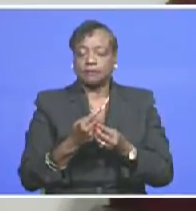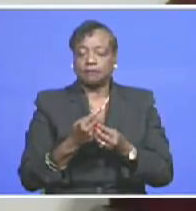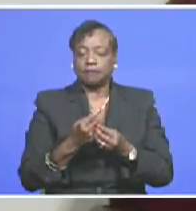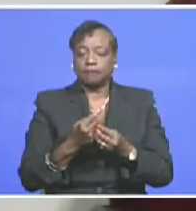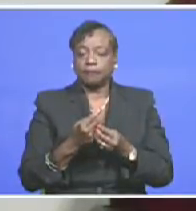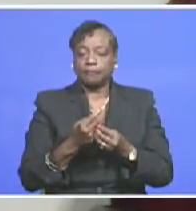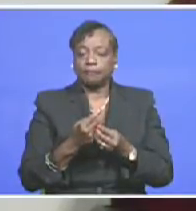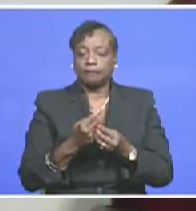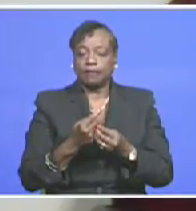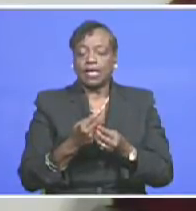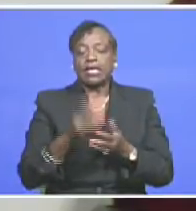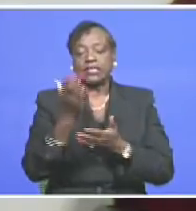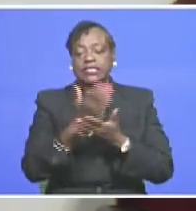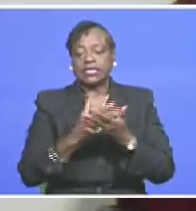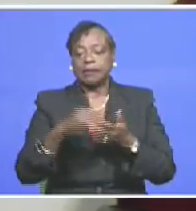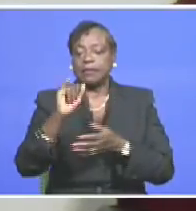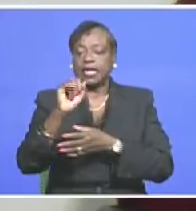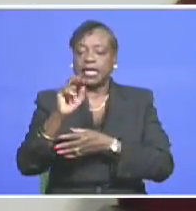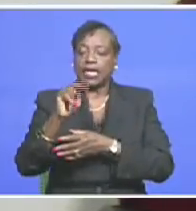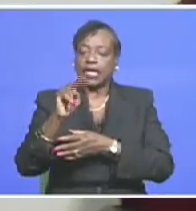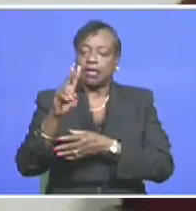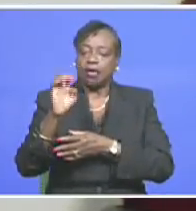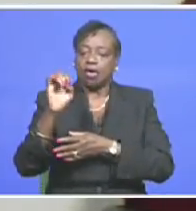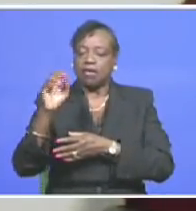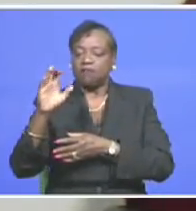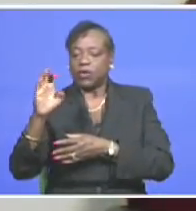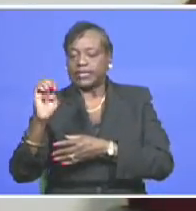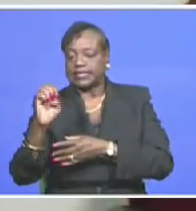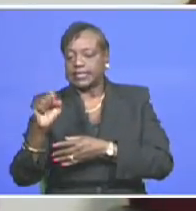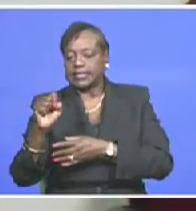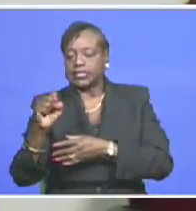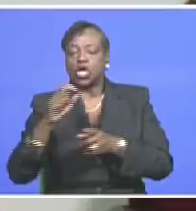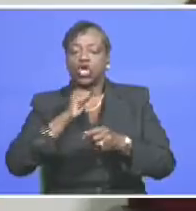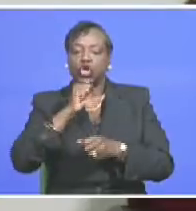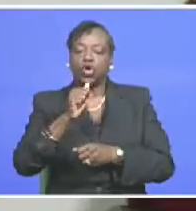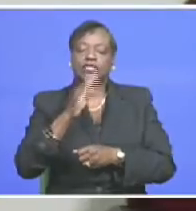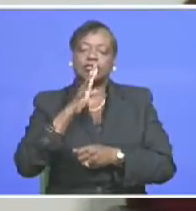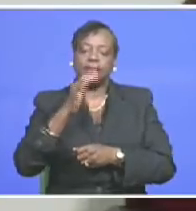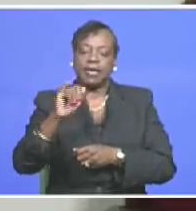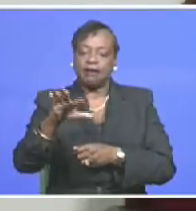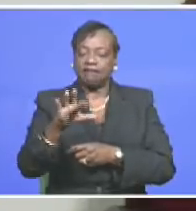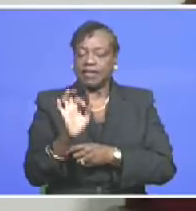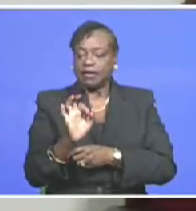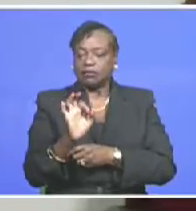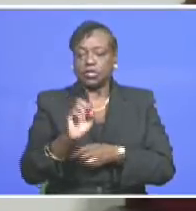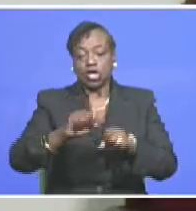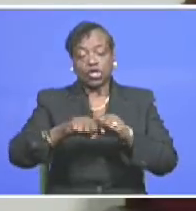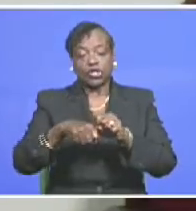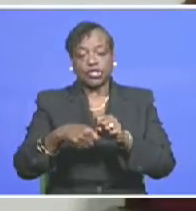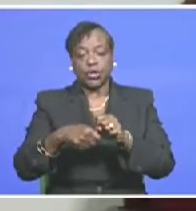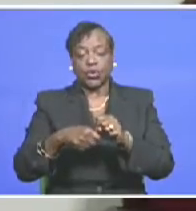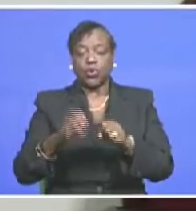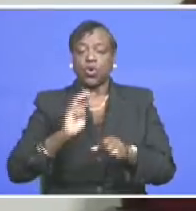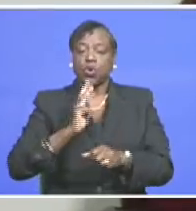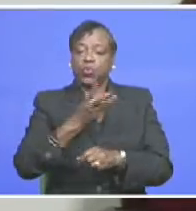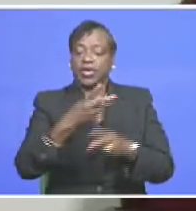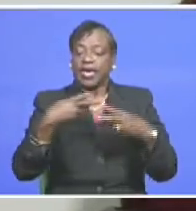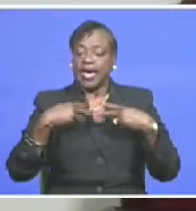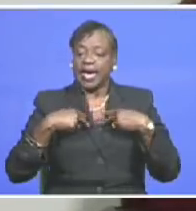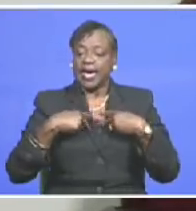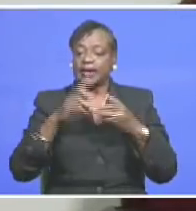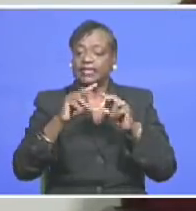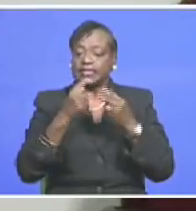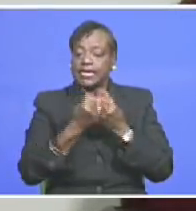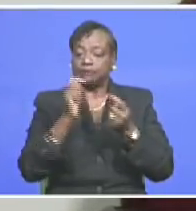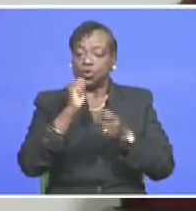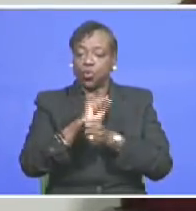certain invoices not being found, and so we had a team work with